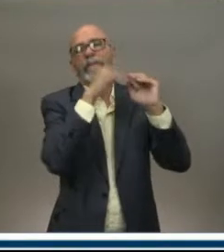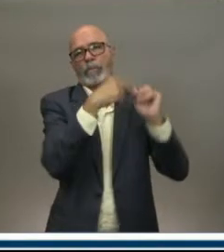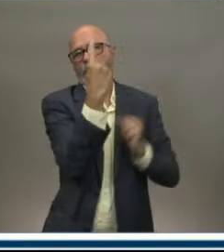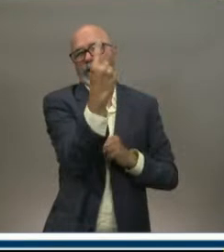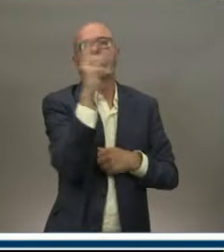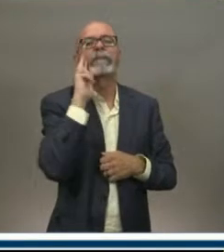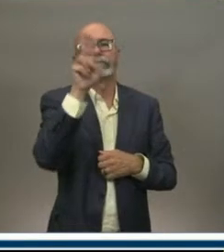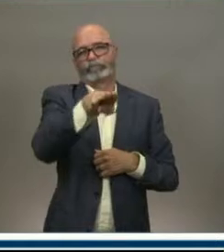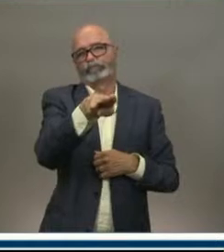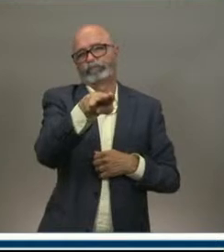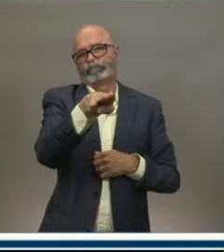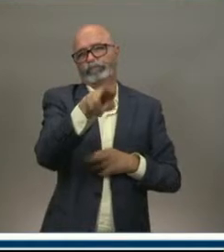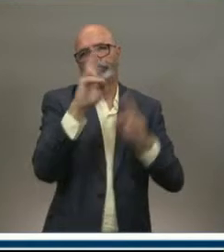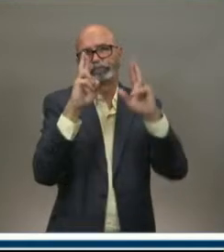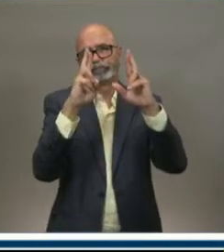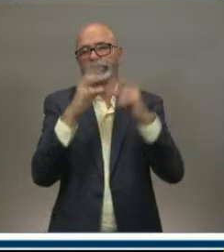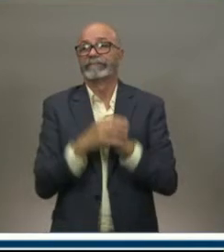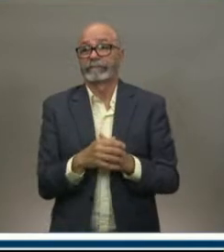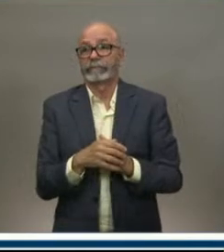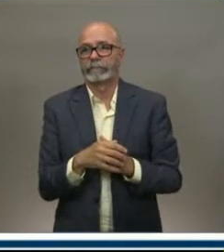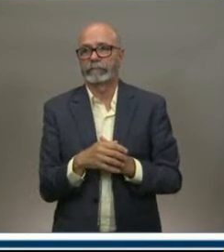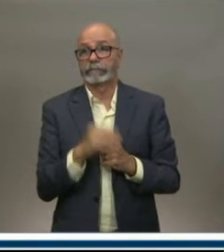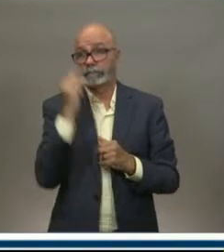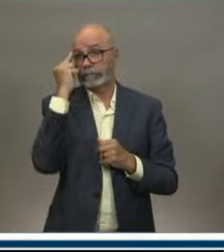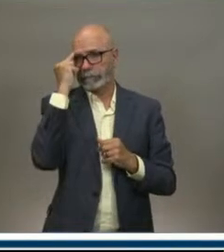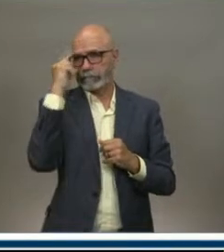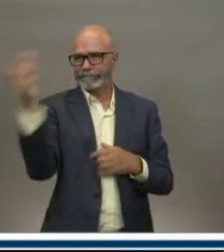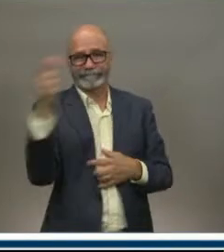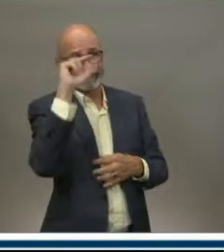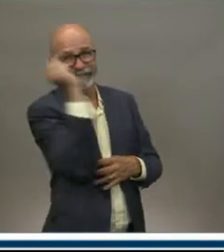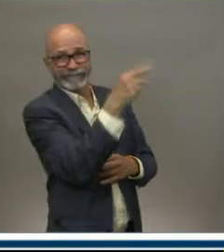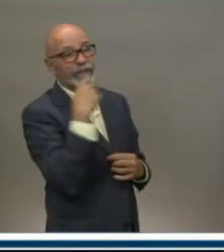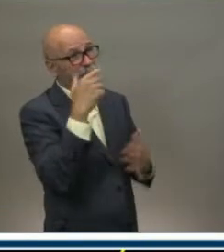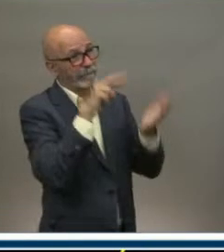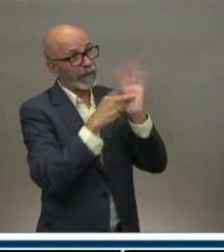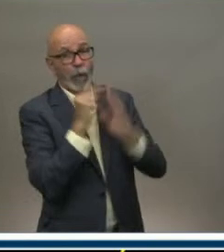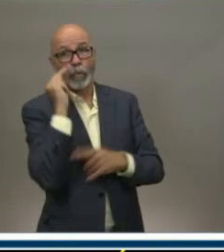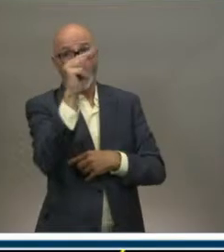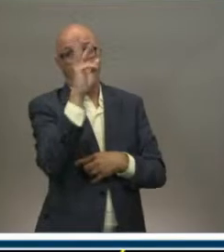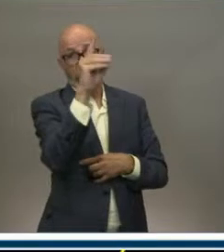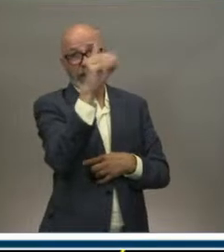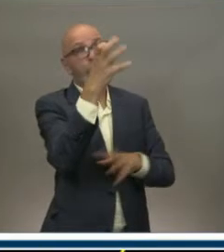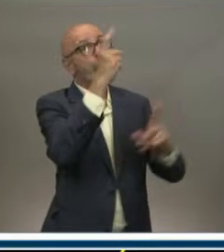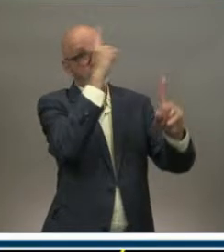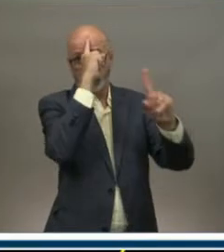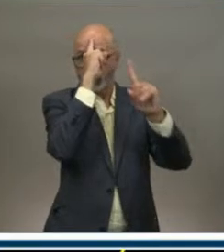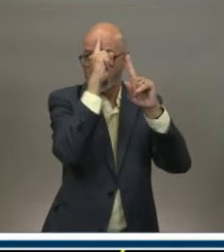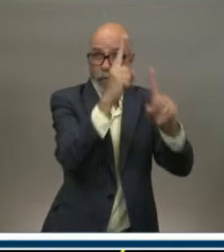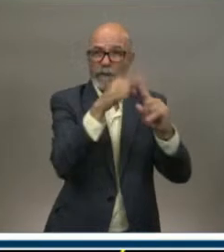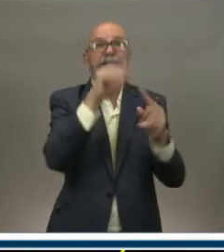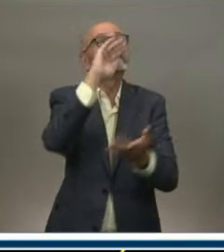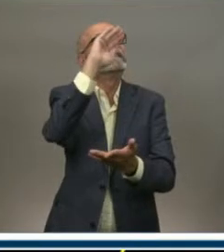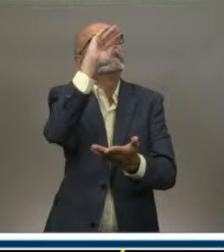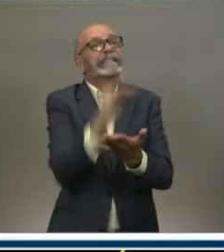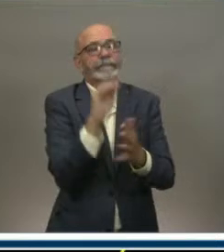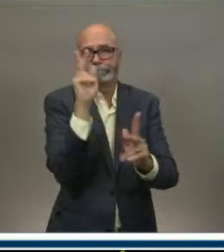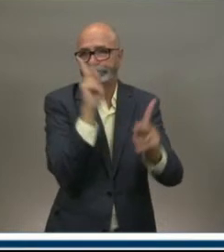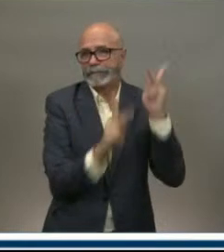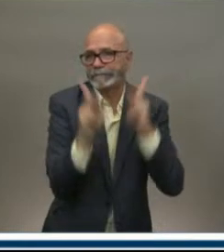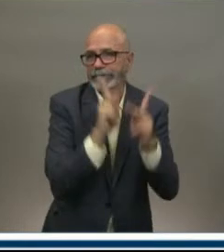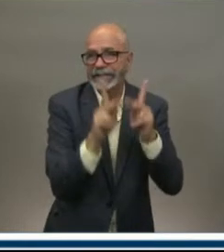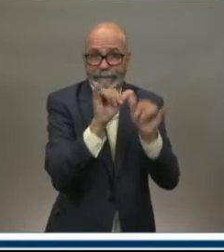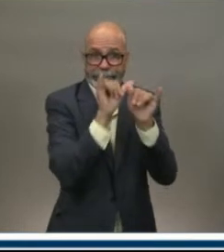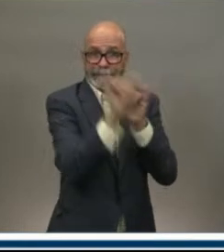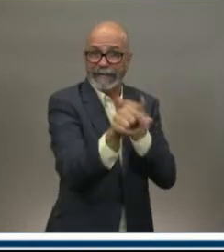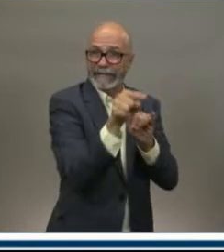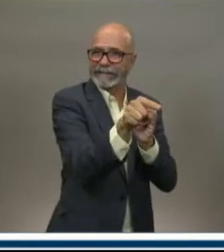follow-up. Specific to Northwood, there's a recommendation to reduce the density in the population. I'm wondering by how much will you reduce